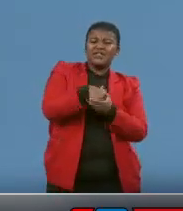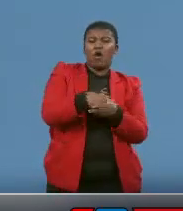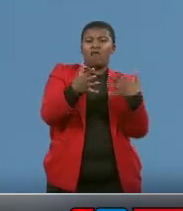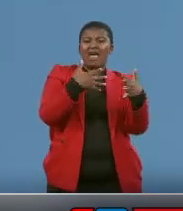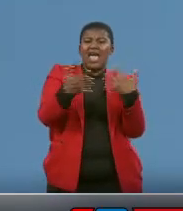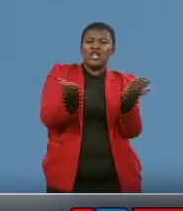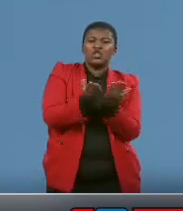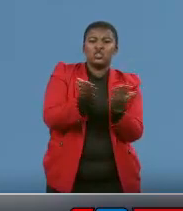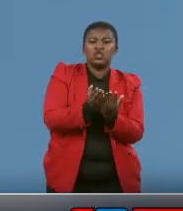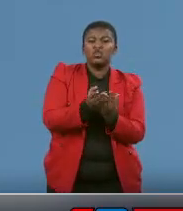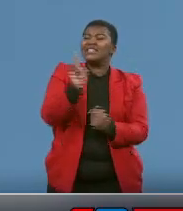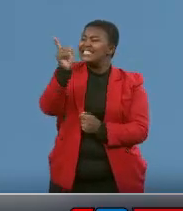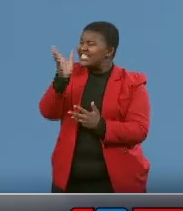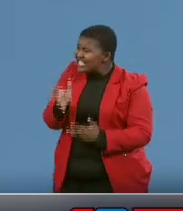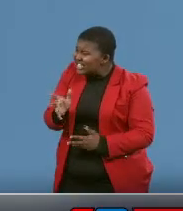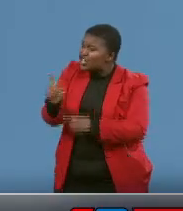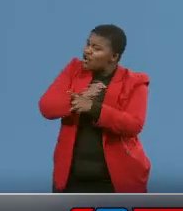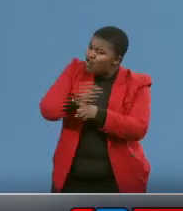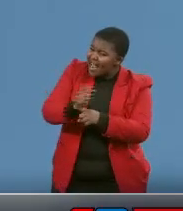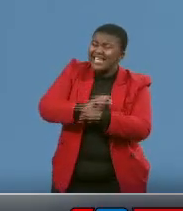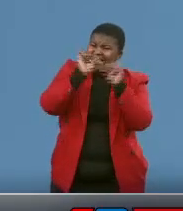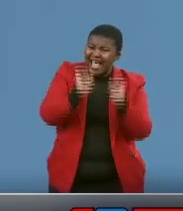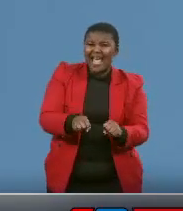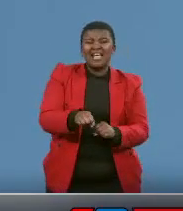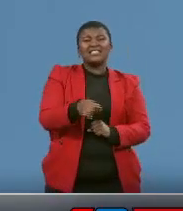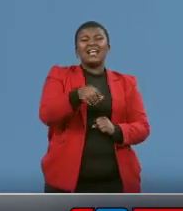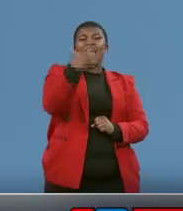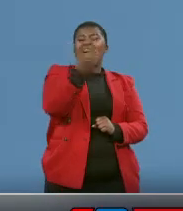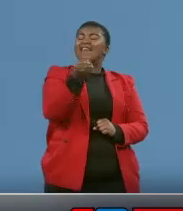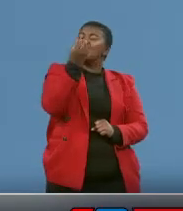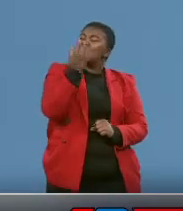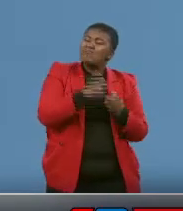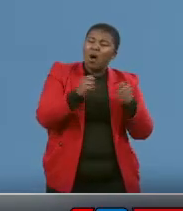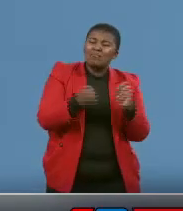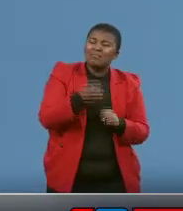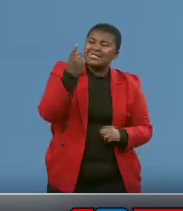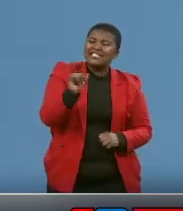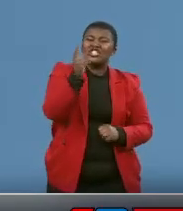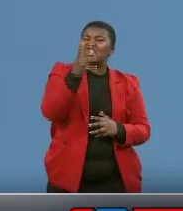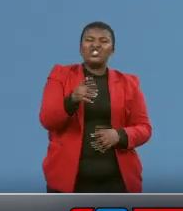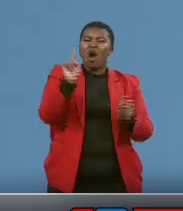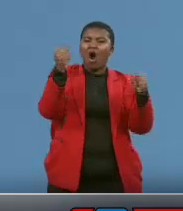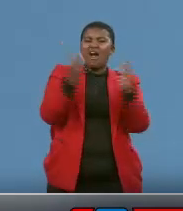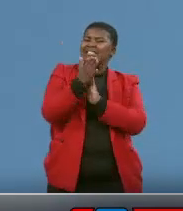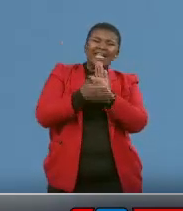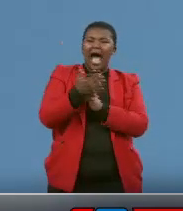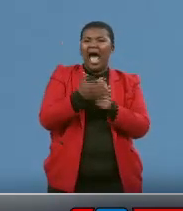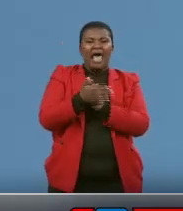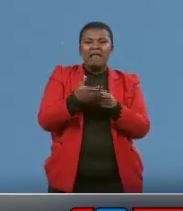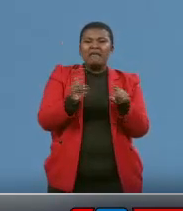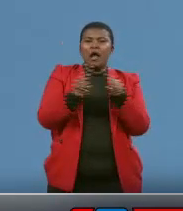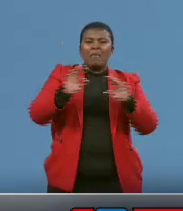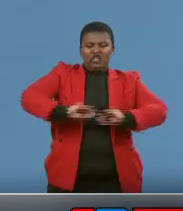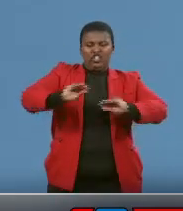school besides? Will the teachers have the training to teach the subject? I mean, we still have a problem of teachers who cannot sign fluently in deaf